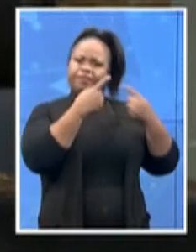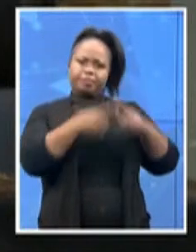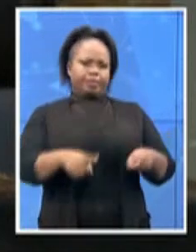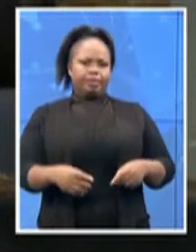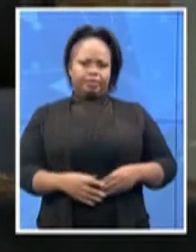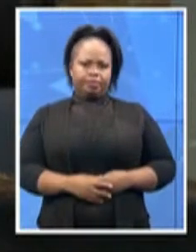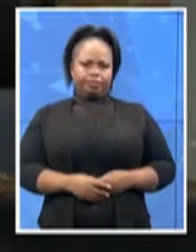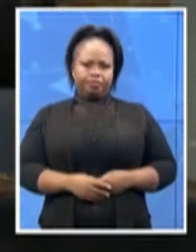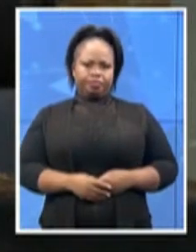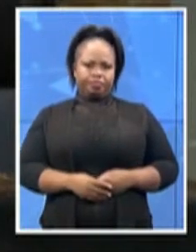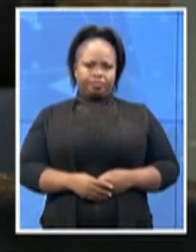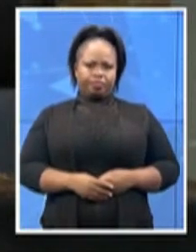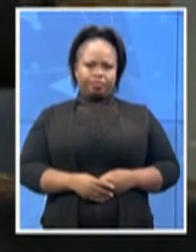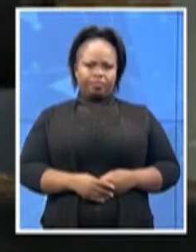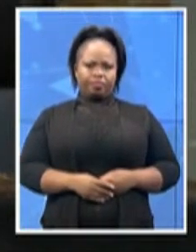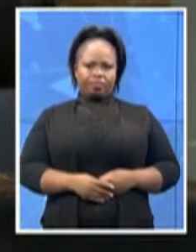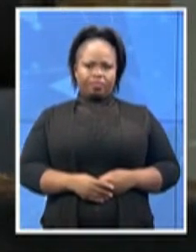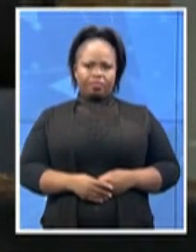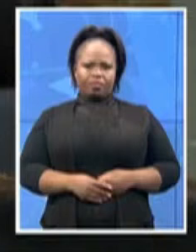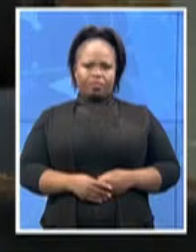Moving to the